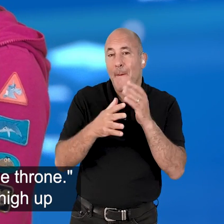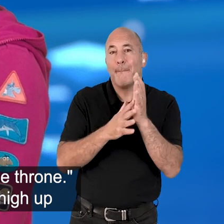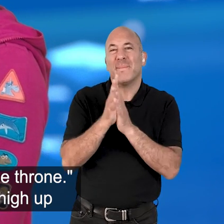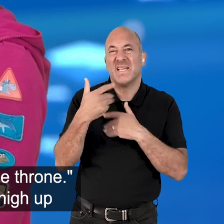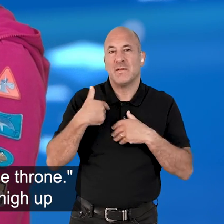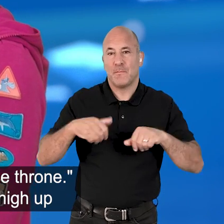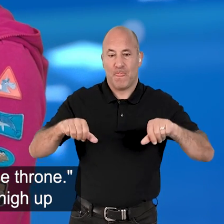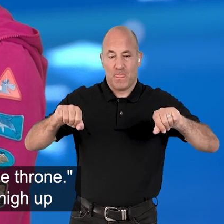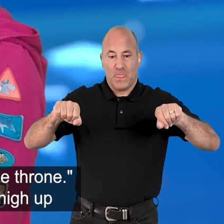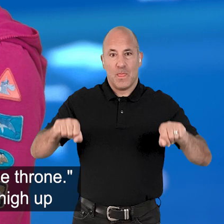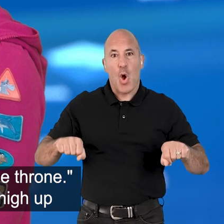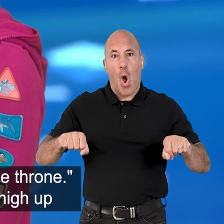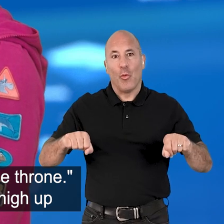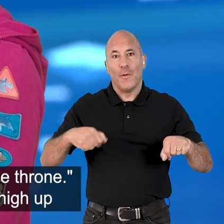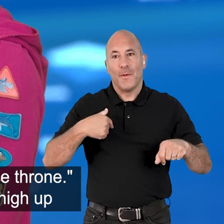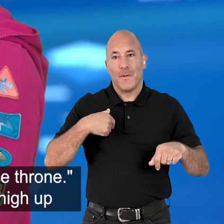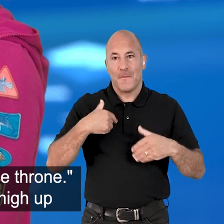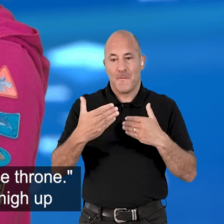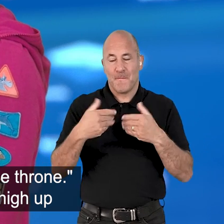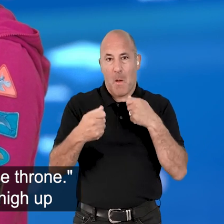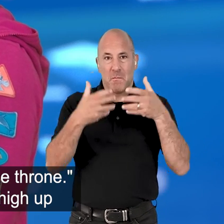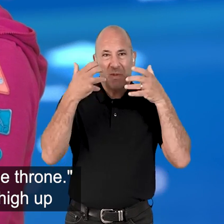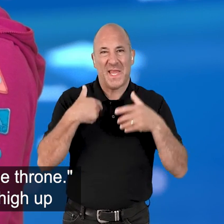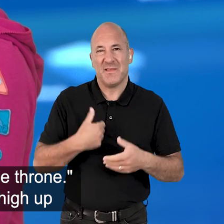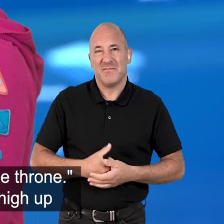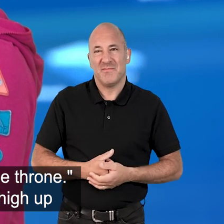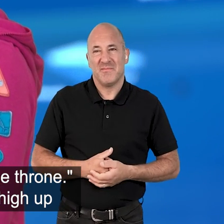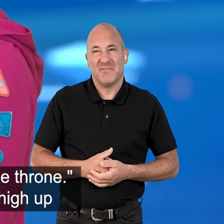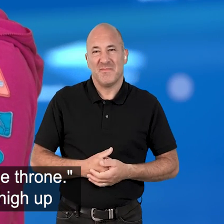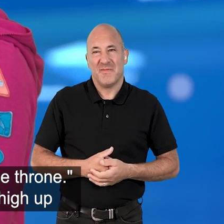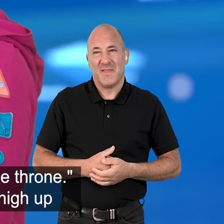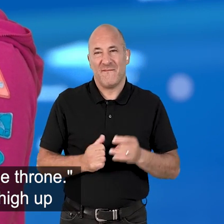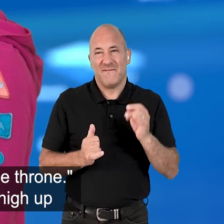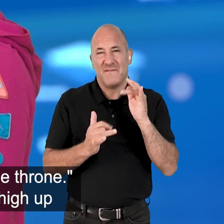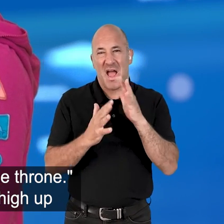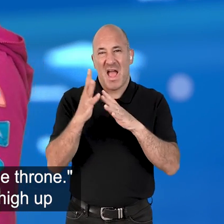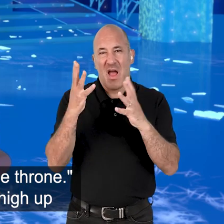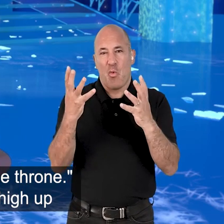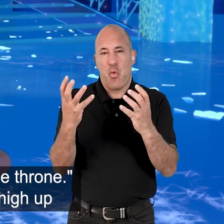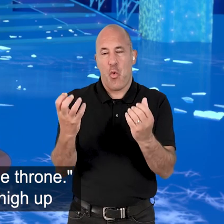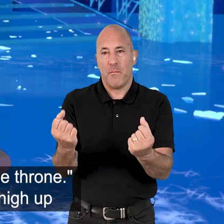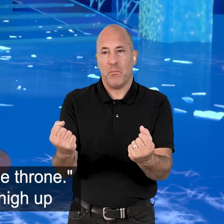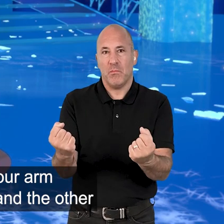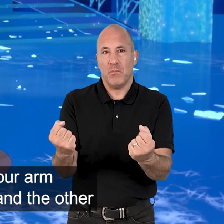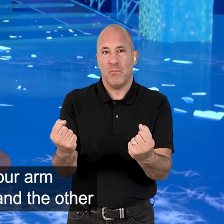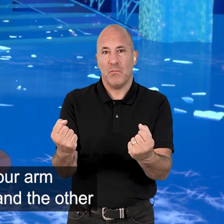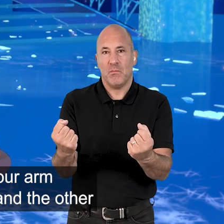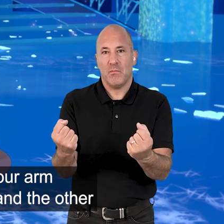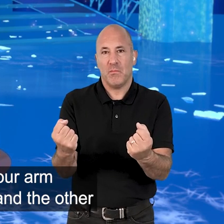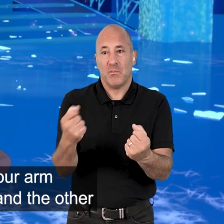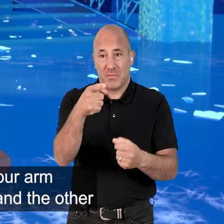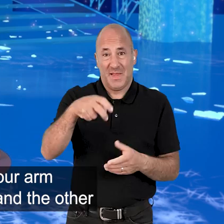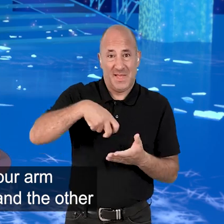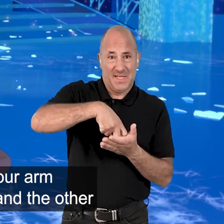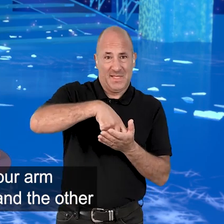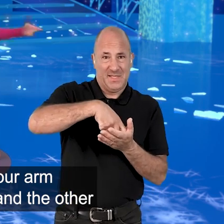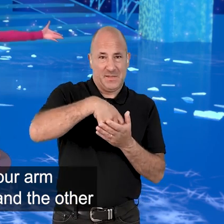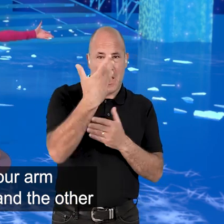marry you so that I could get closer to the throne." And he puts out the fire. Come high up onto your knees